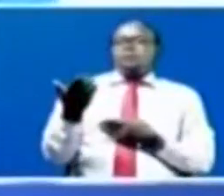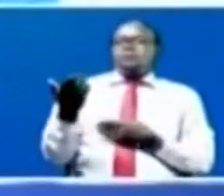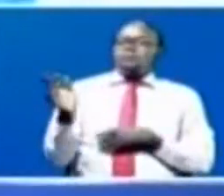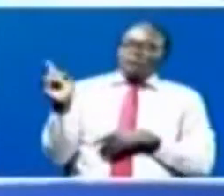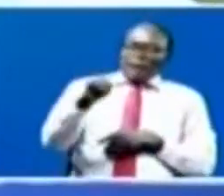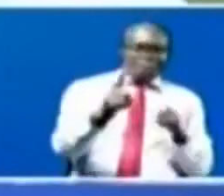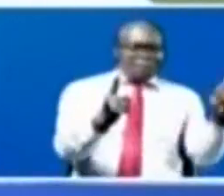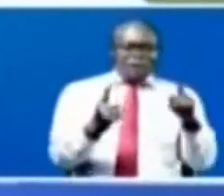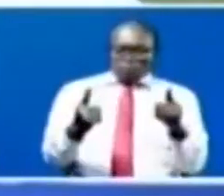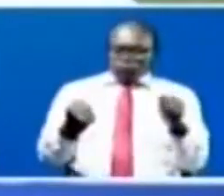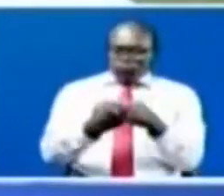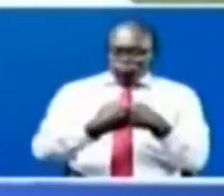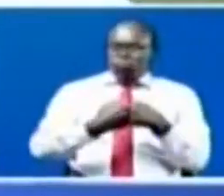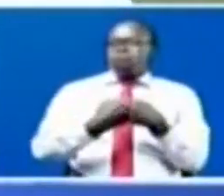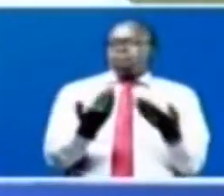hungry.